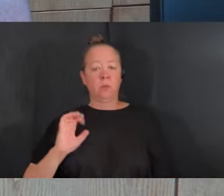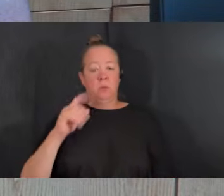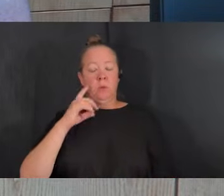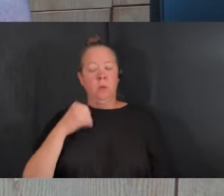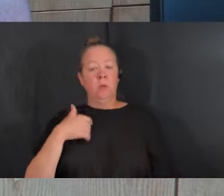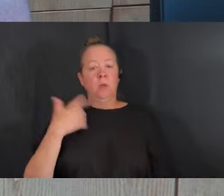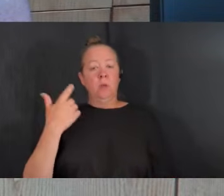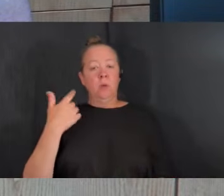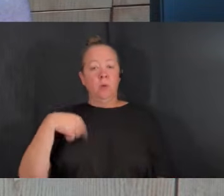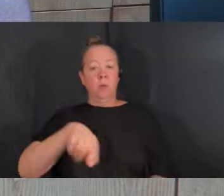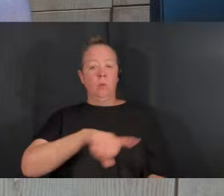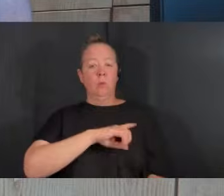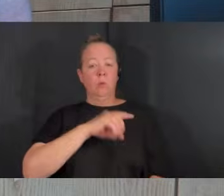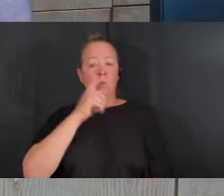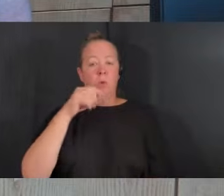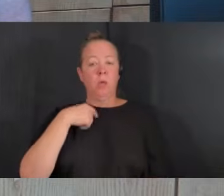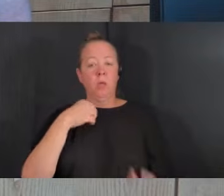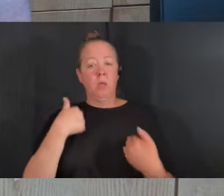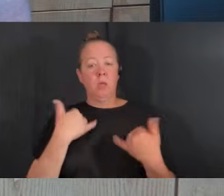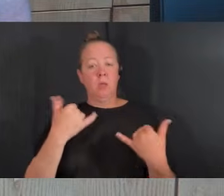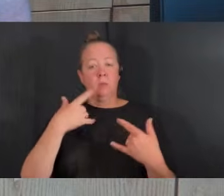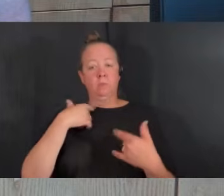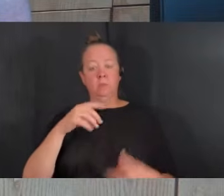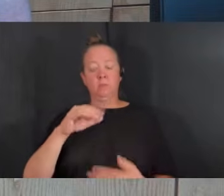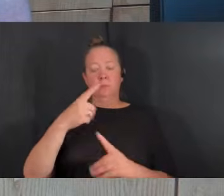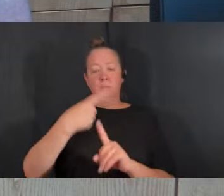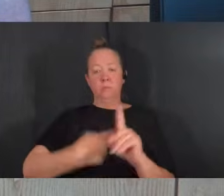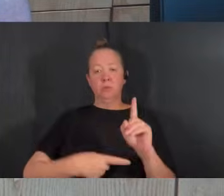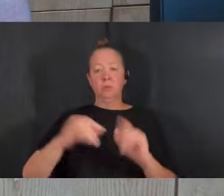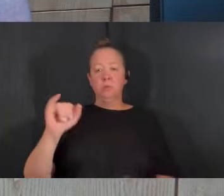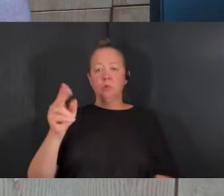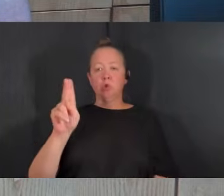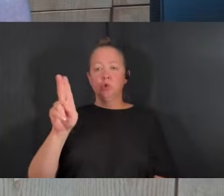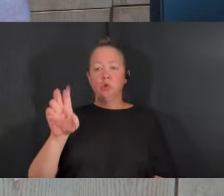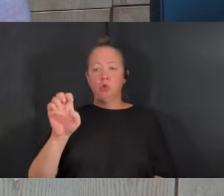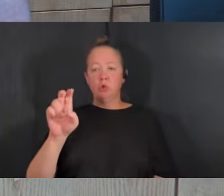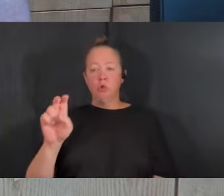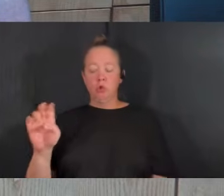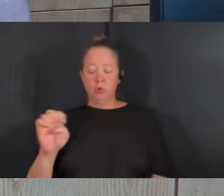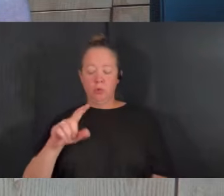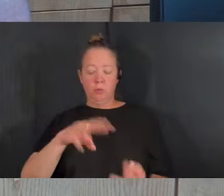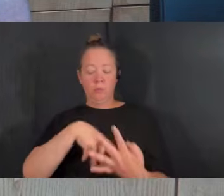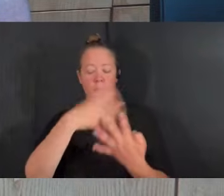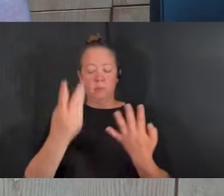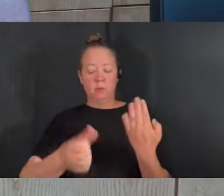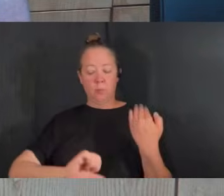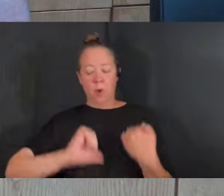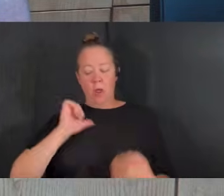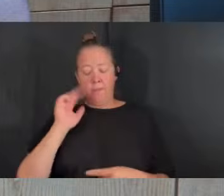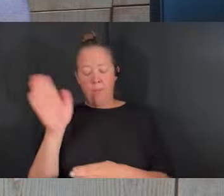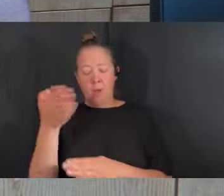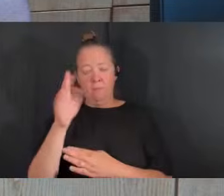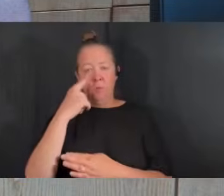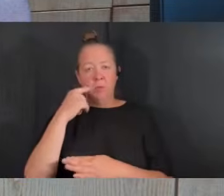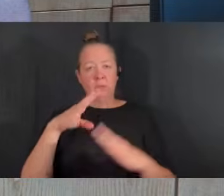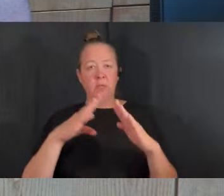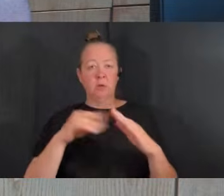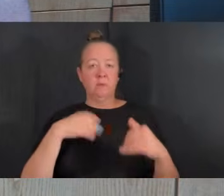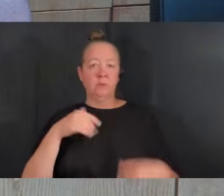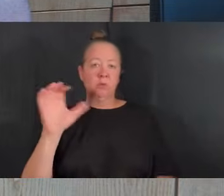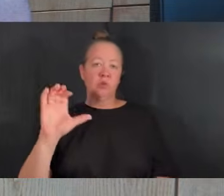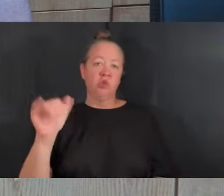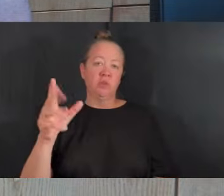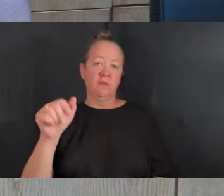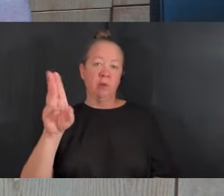as Lesbian, Gay, Bisexual, Transgender, and Queer LGBTQ+ Pride Month in the town of Cheverly, and the first Saturday